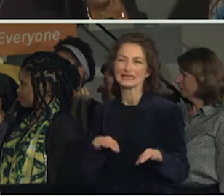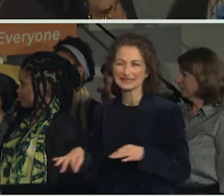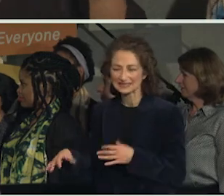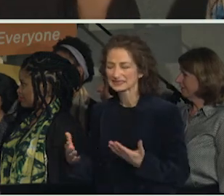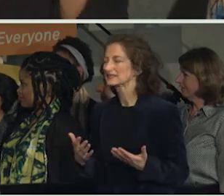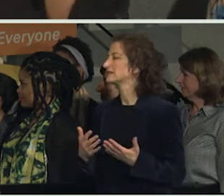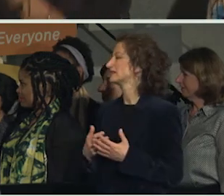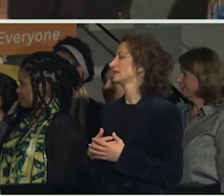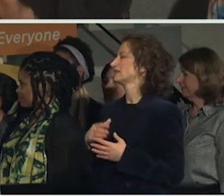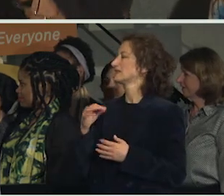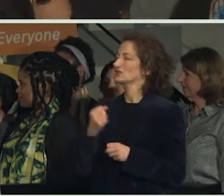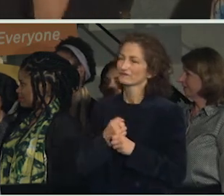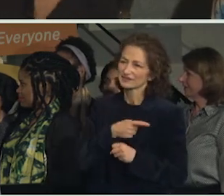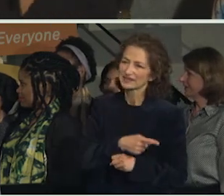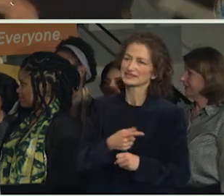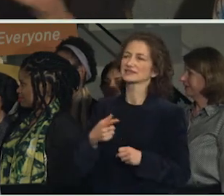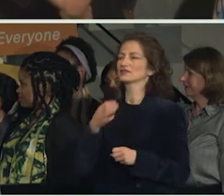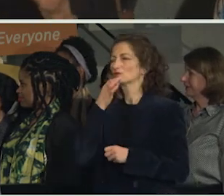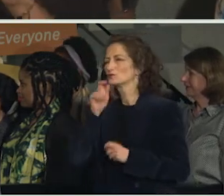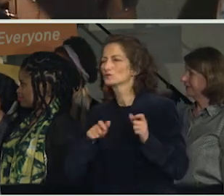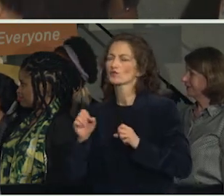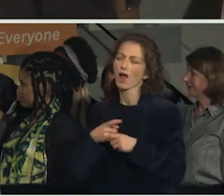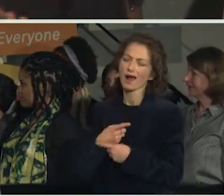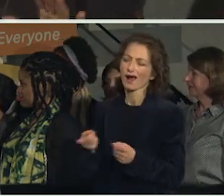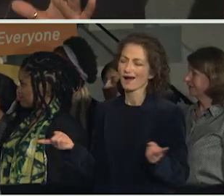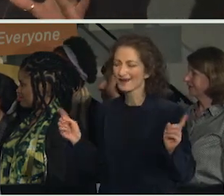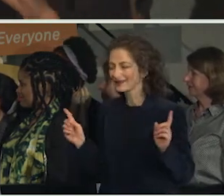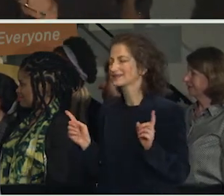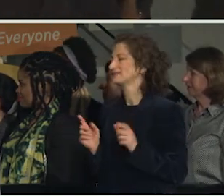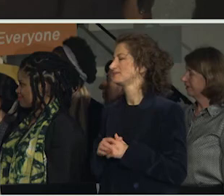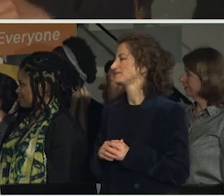to Lynn, to Didian, to all of you, to Sienna